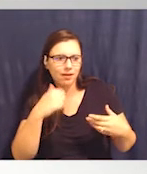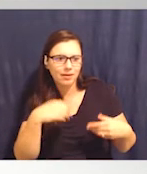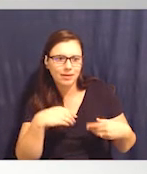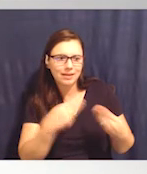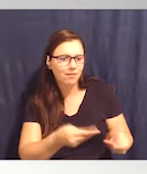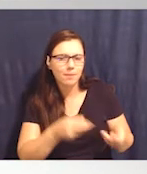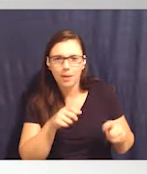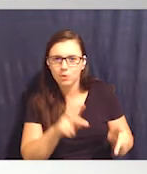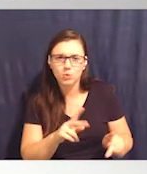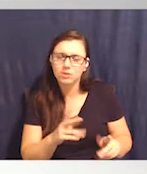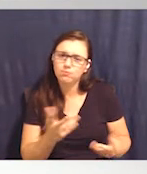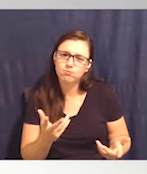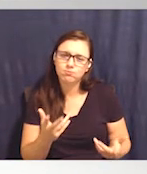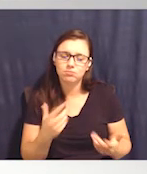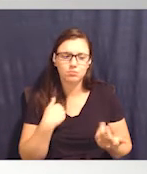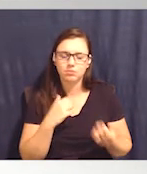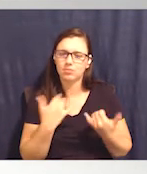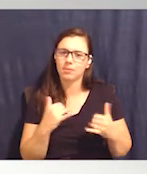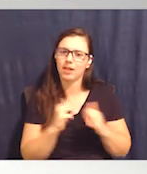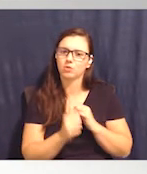through school, up through college.